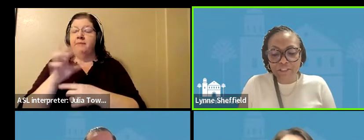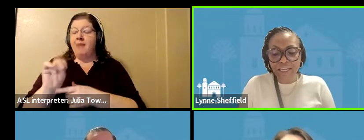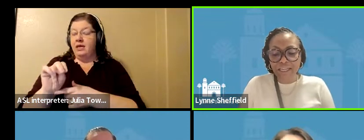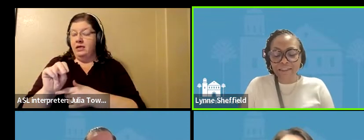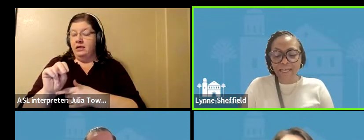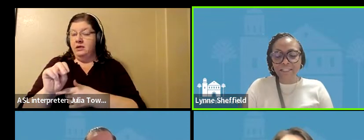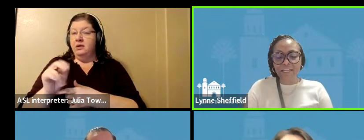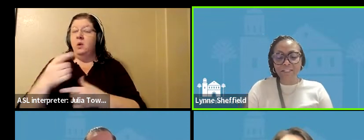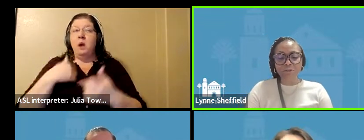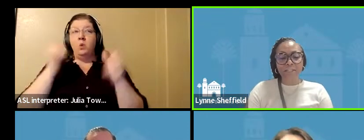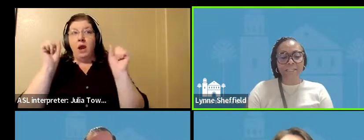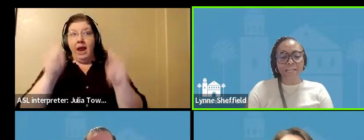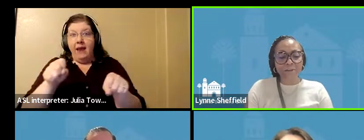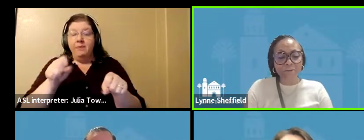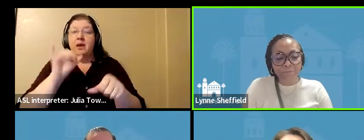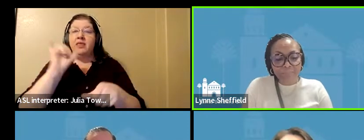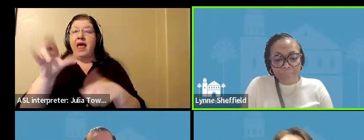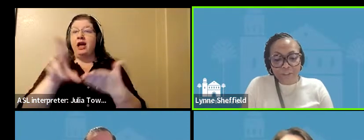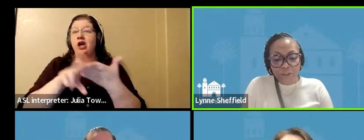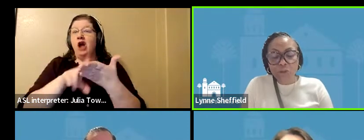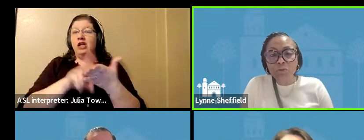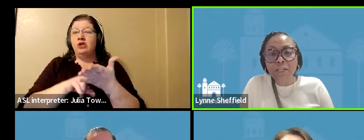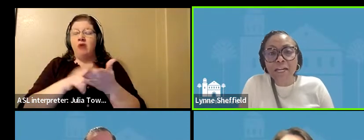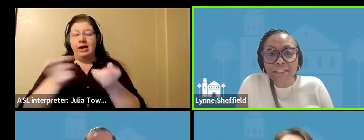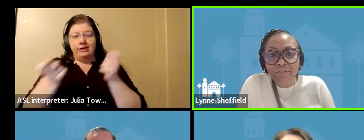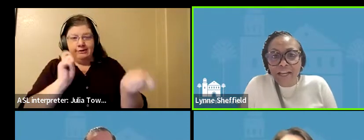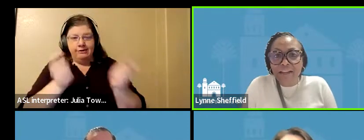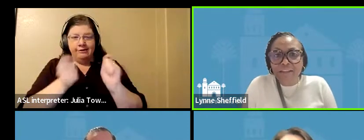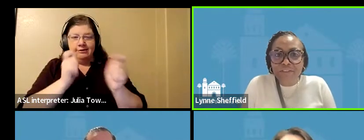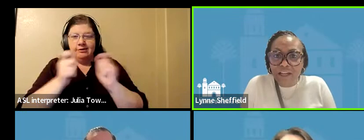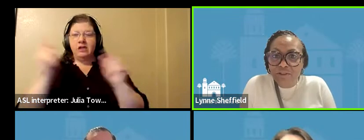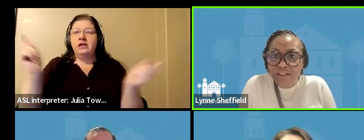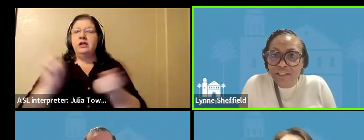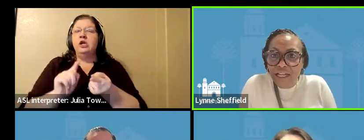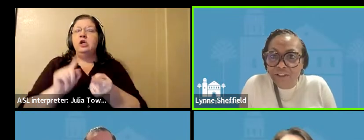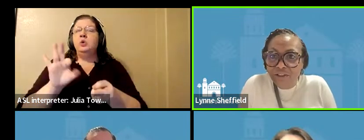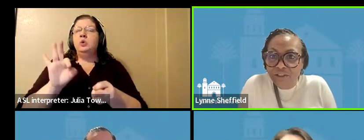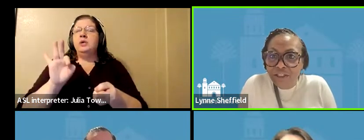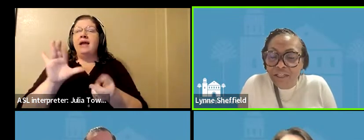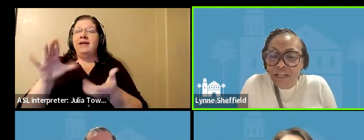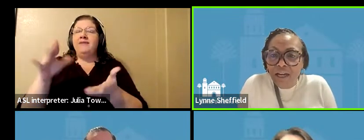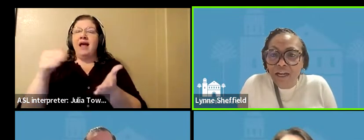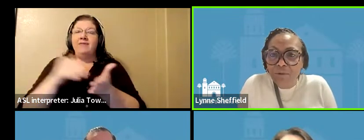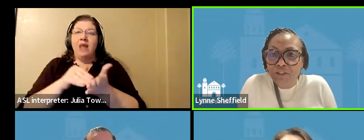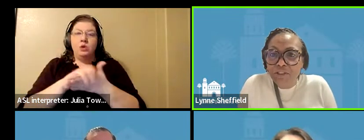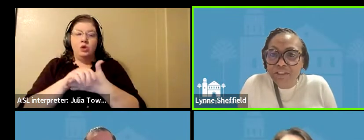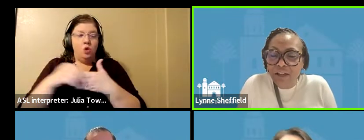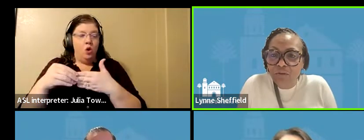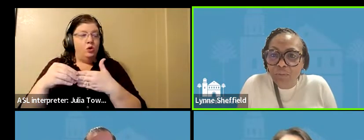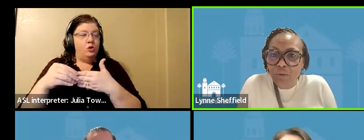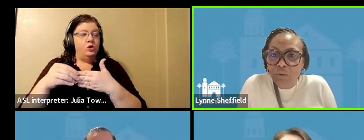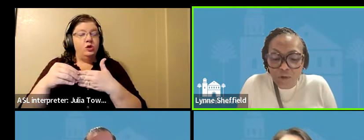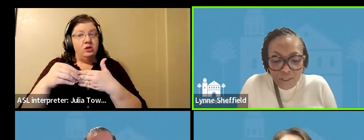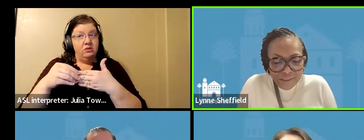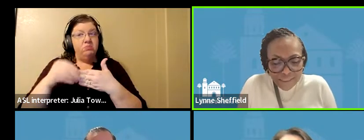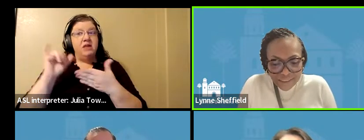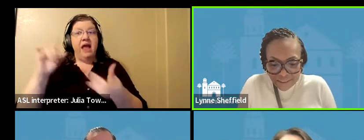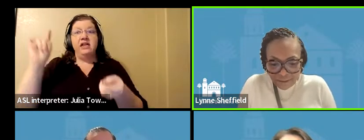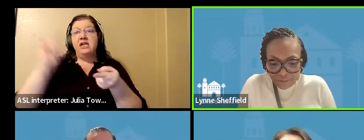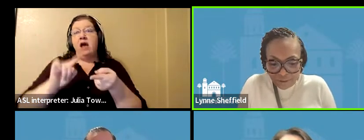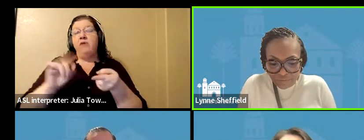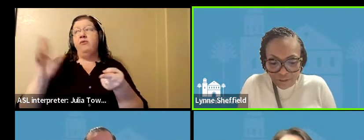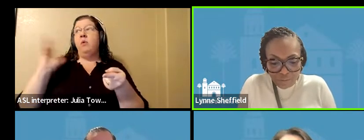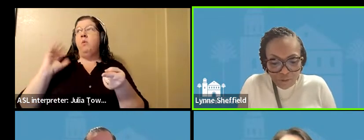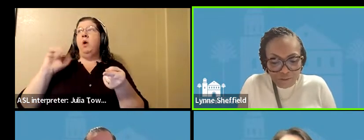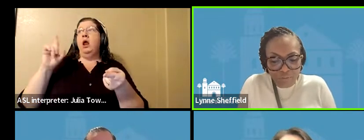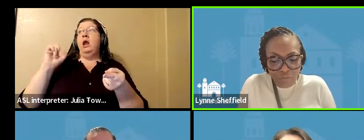able to take that contract down to $95,000. which is down from the 160,